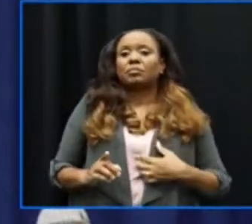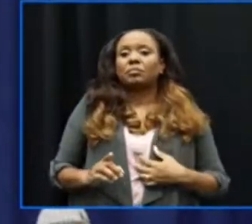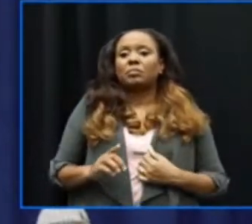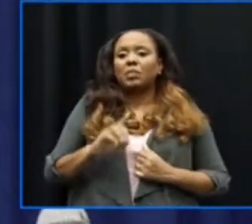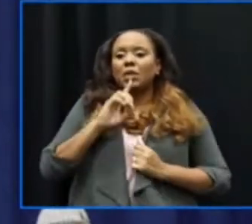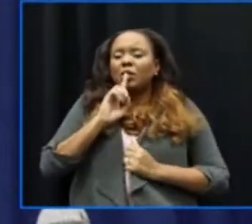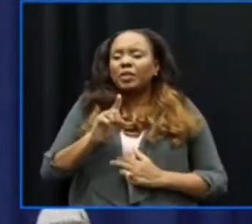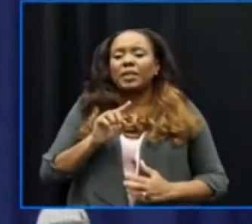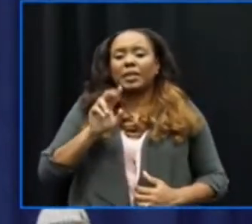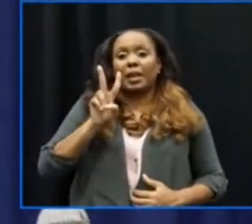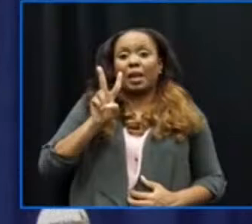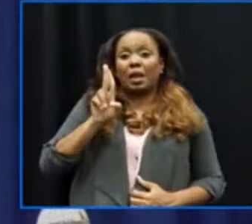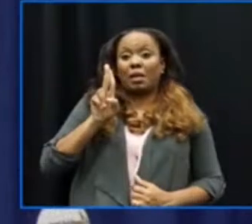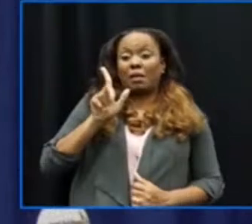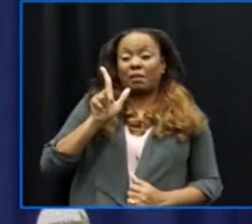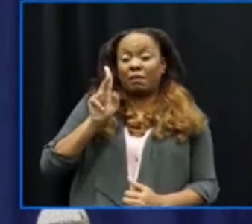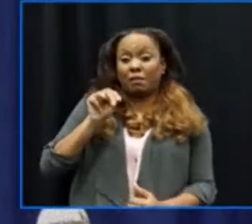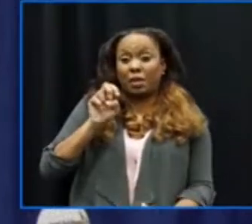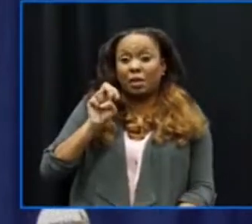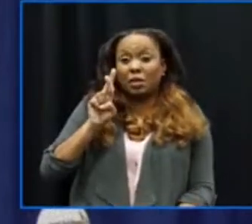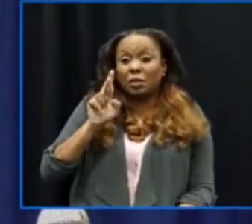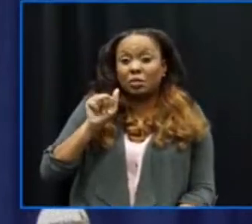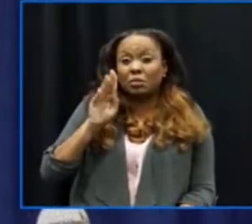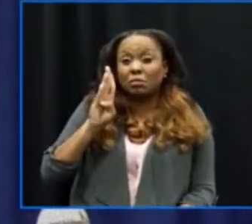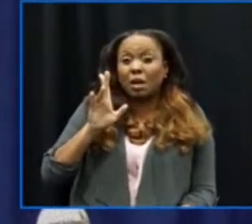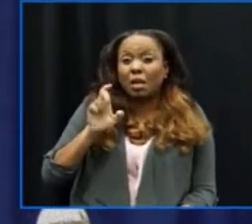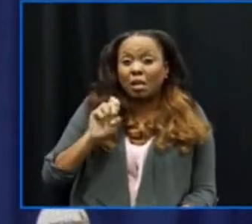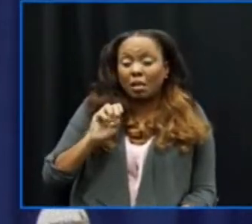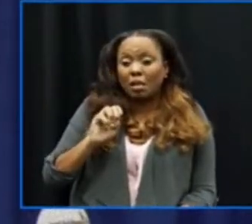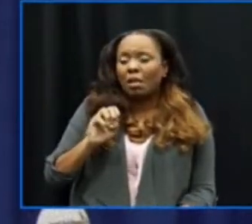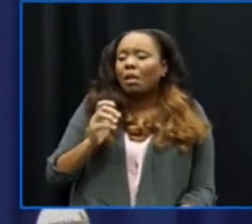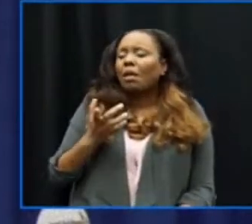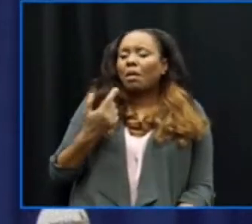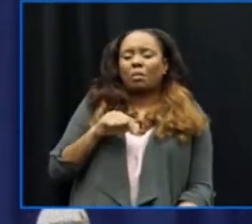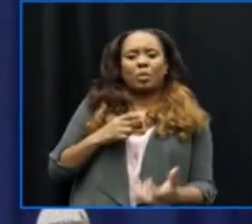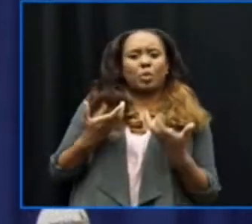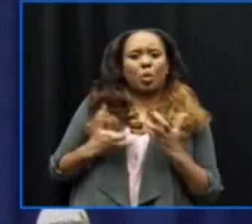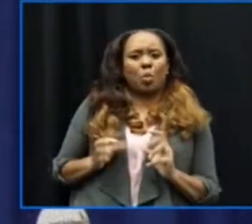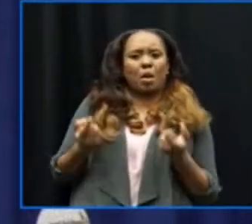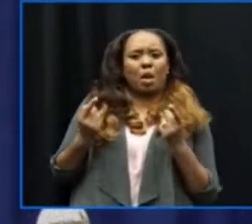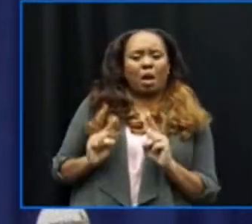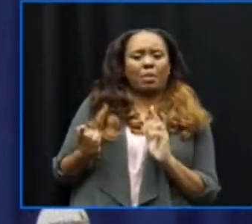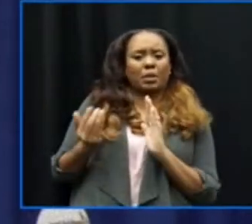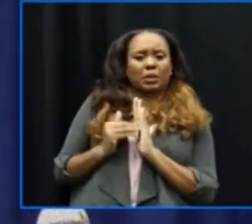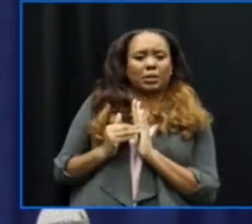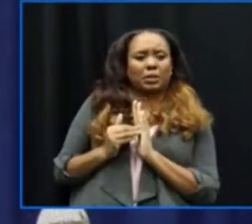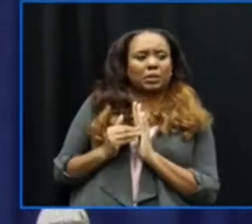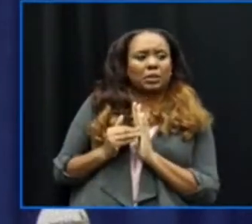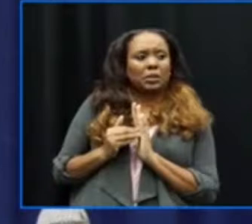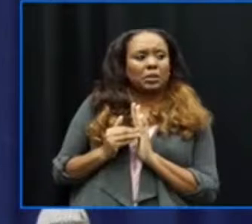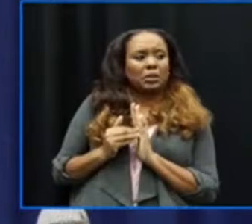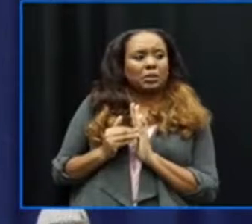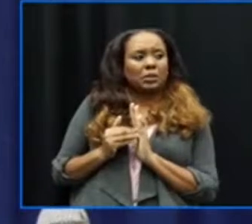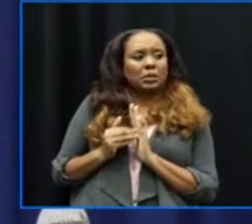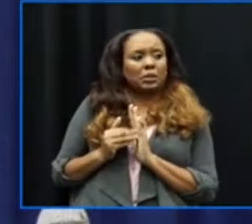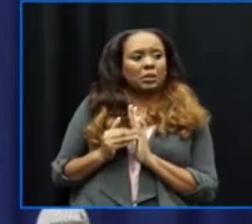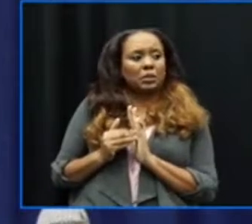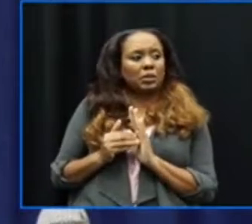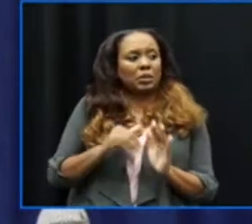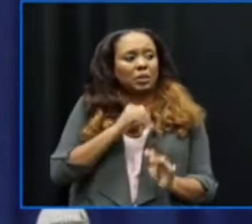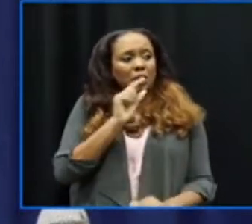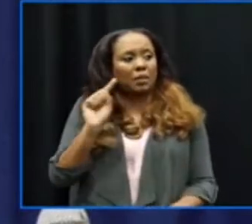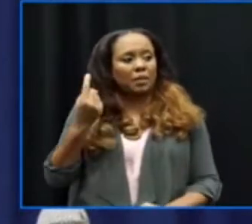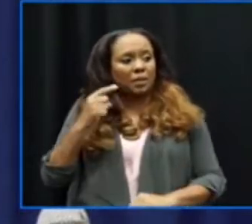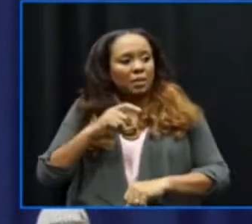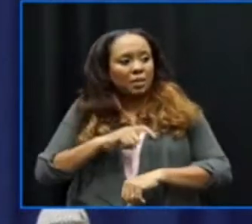have to pass this way again, and therefore we support the fact that we need to do it right. I can't say the first time,